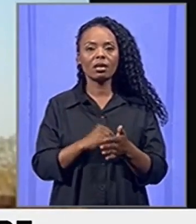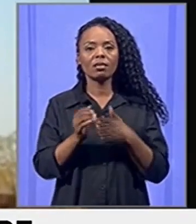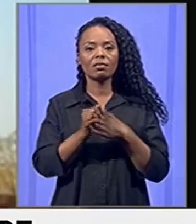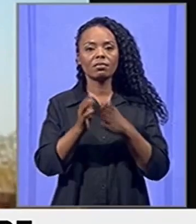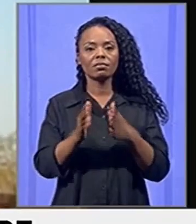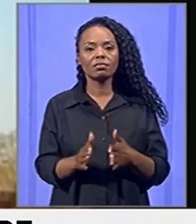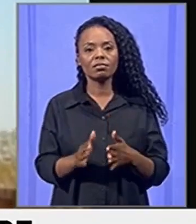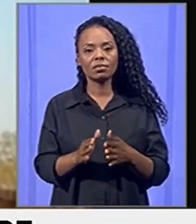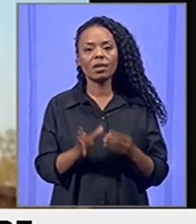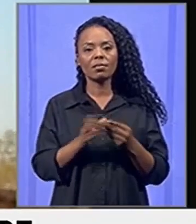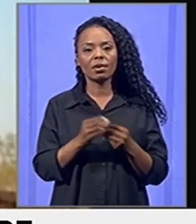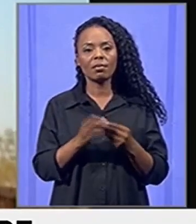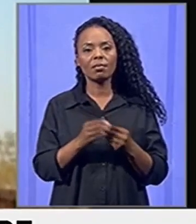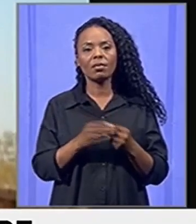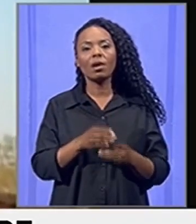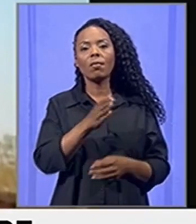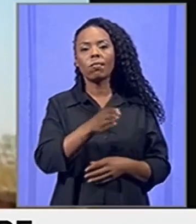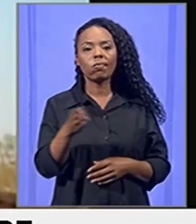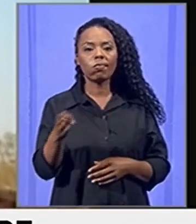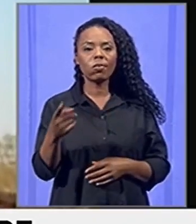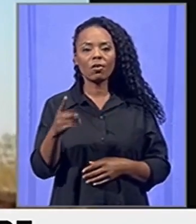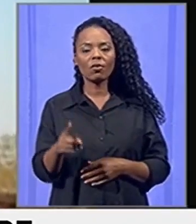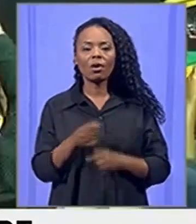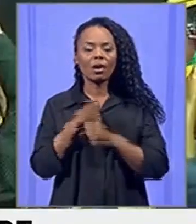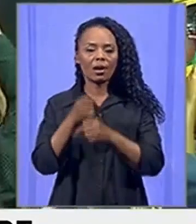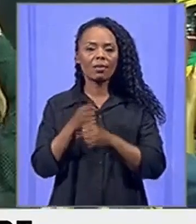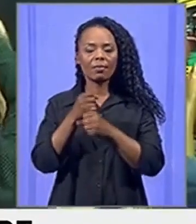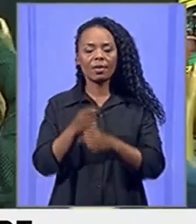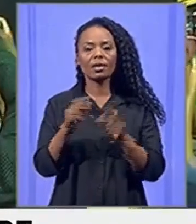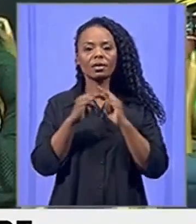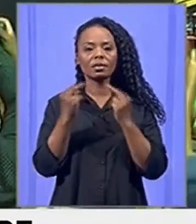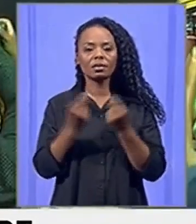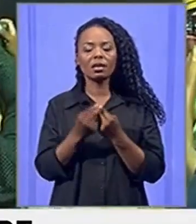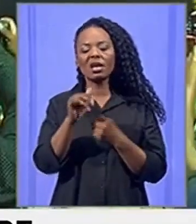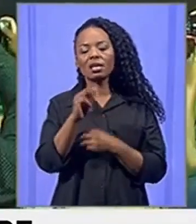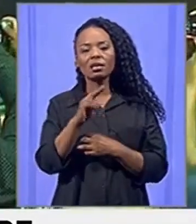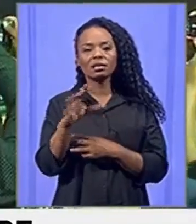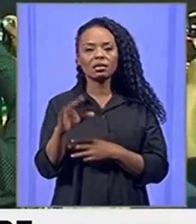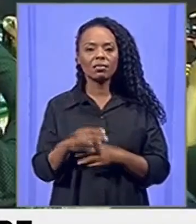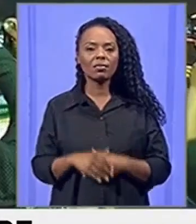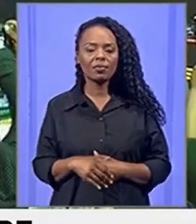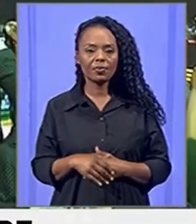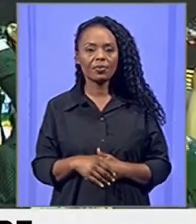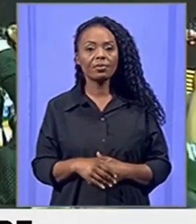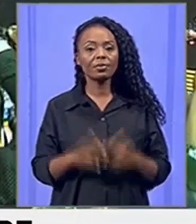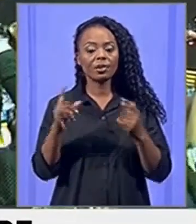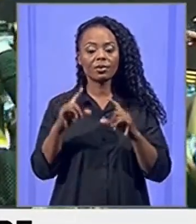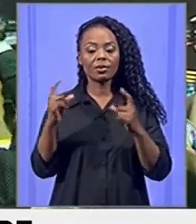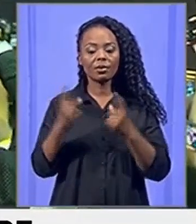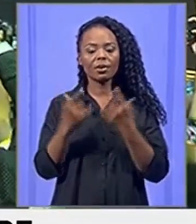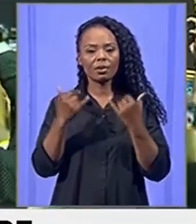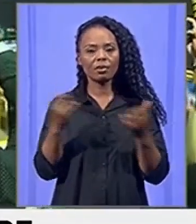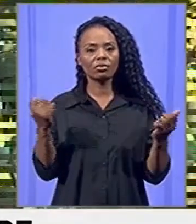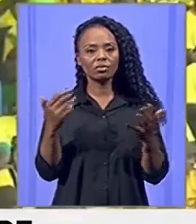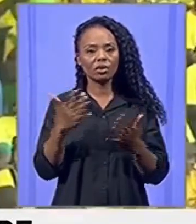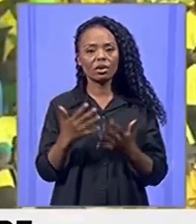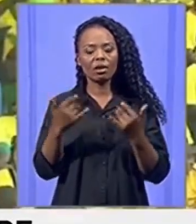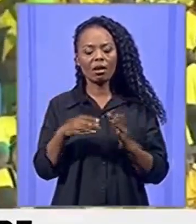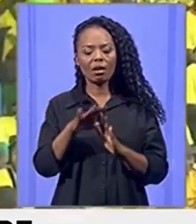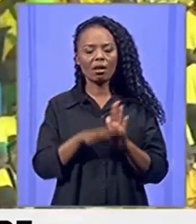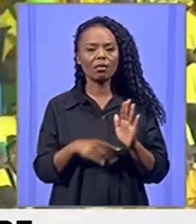to be deployed to campaign for the African National Congress. Komiti e boetse gape ya itsise dintlhakaelo tse di gagametseng tsa